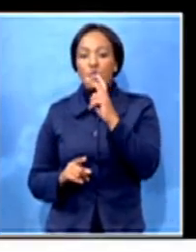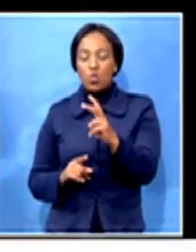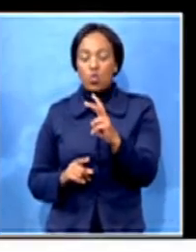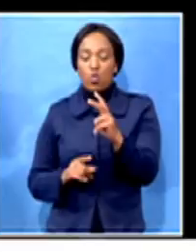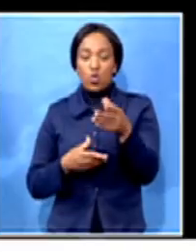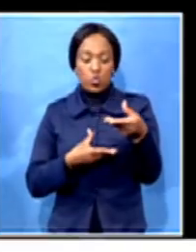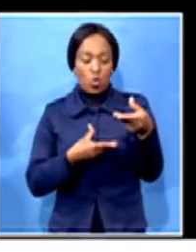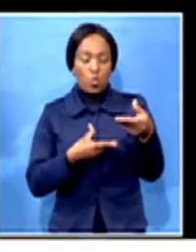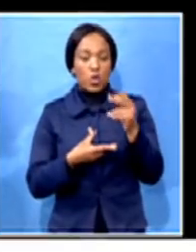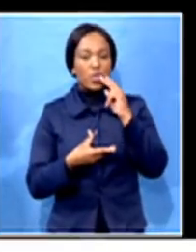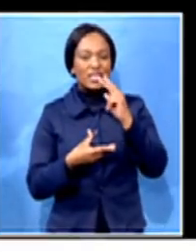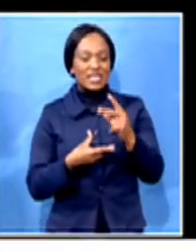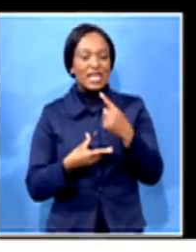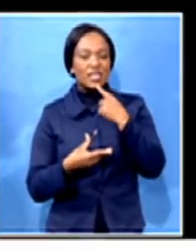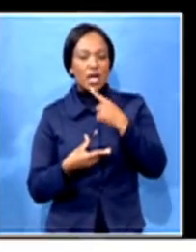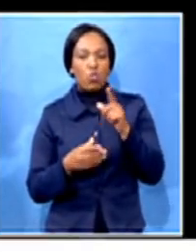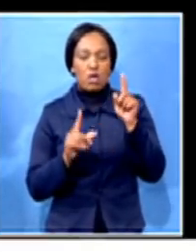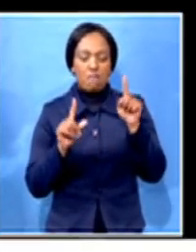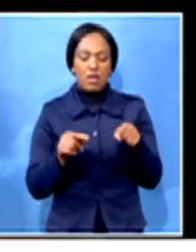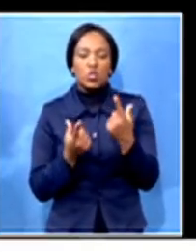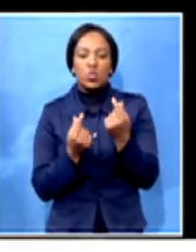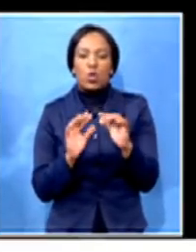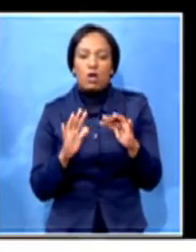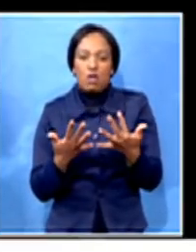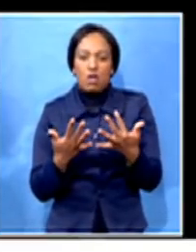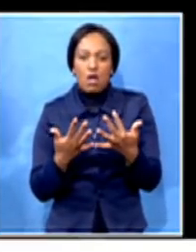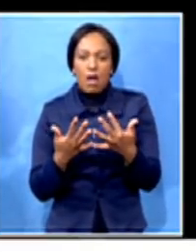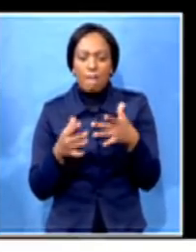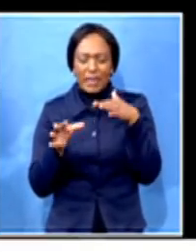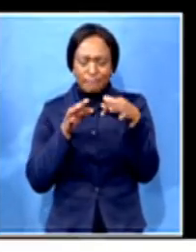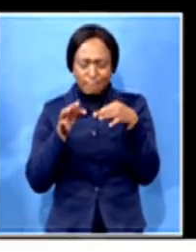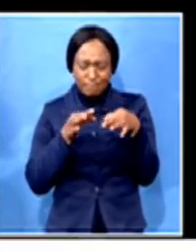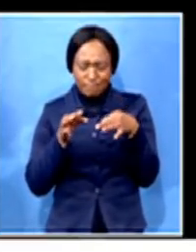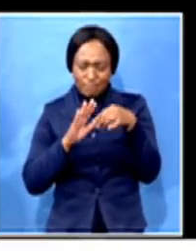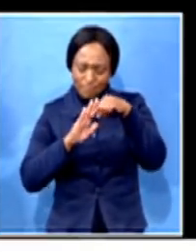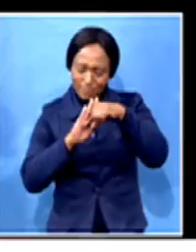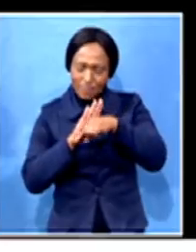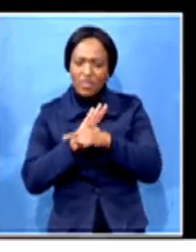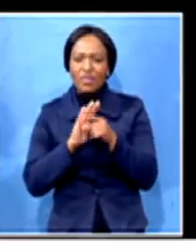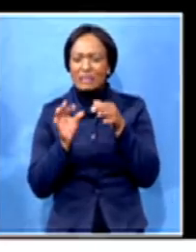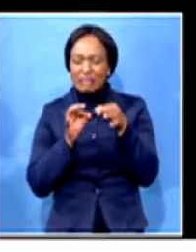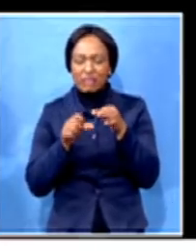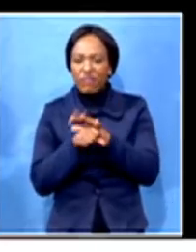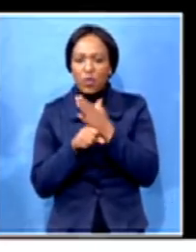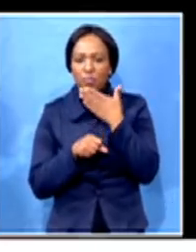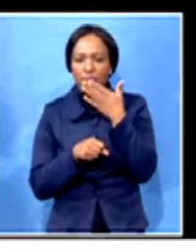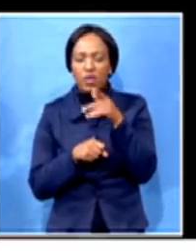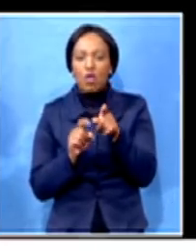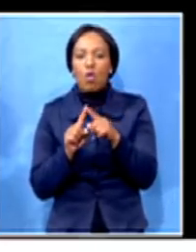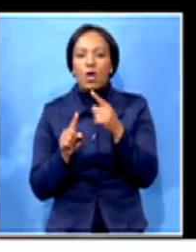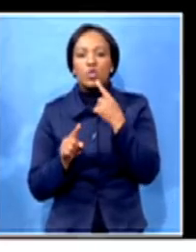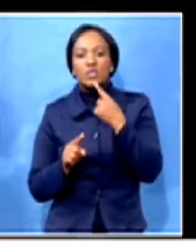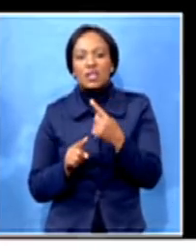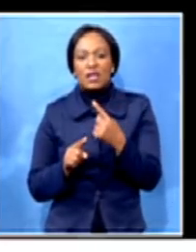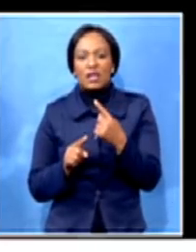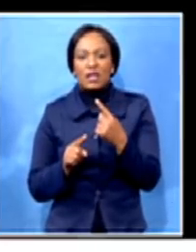this is what we ought to do, but also doesn't go into enough detail to explain the reality that we're probably not going to be able to